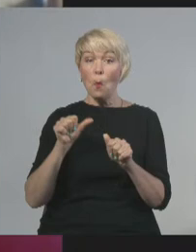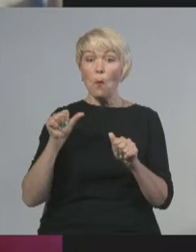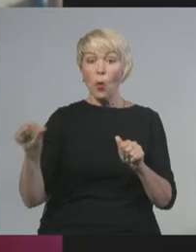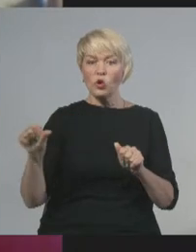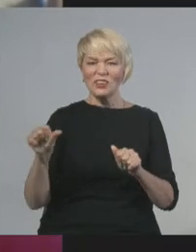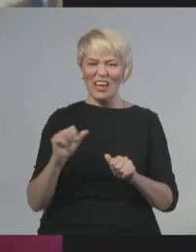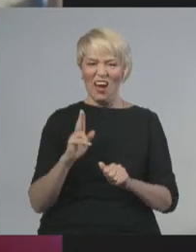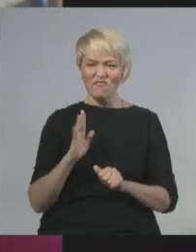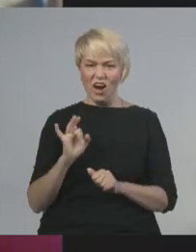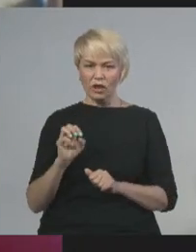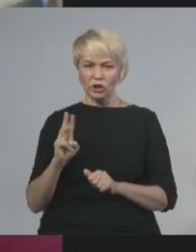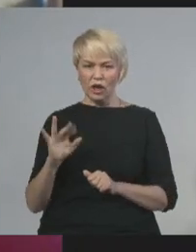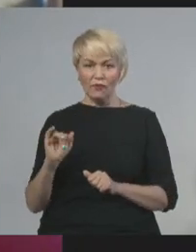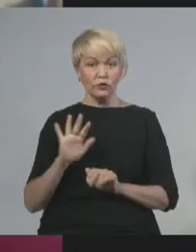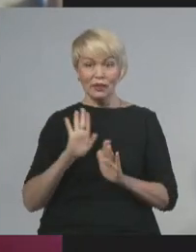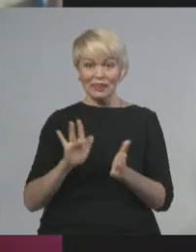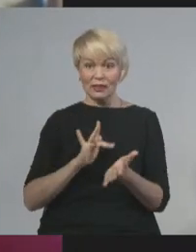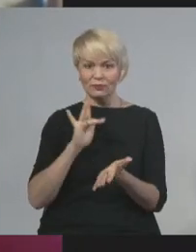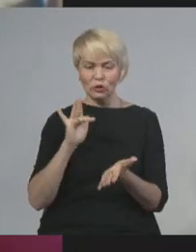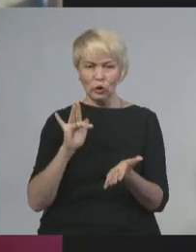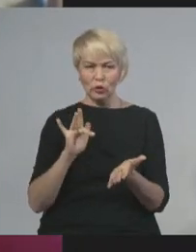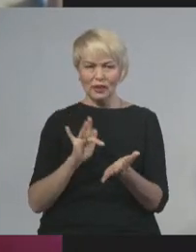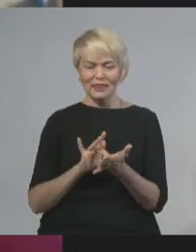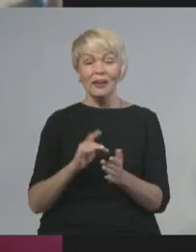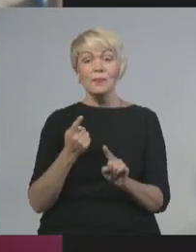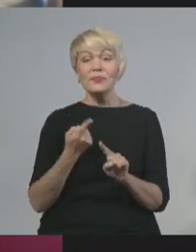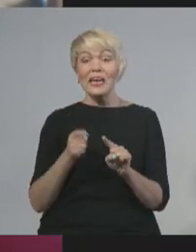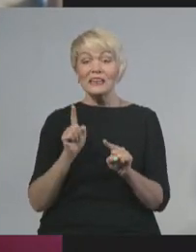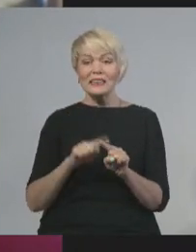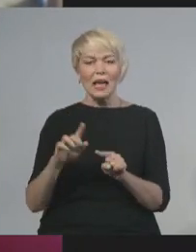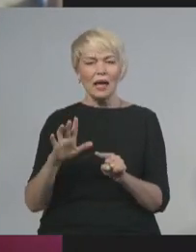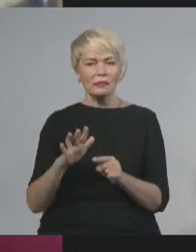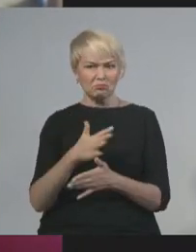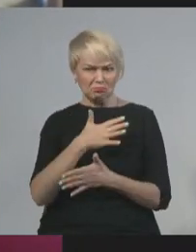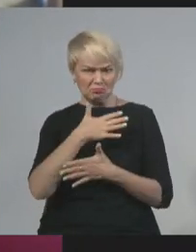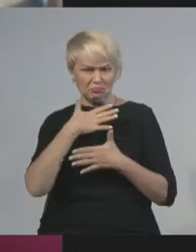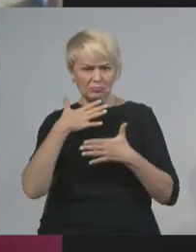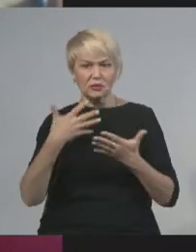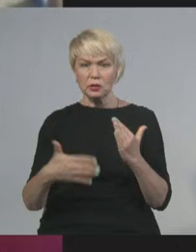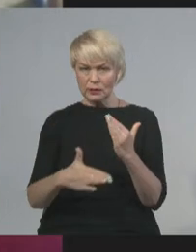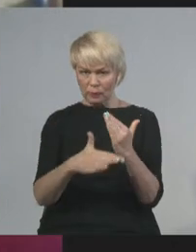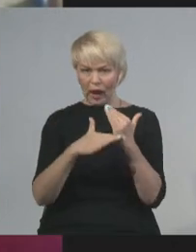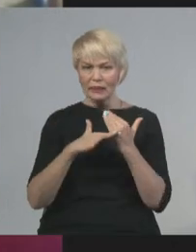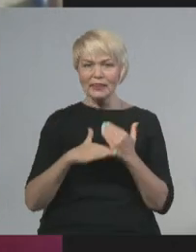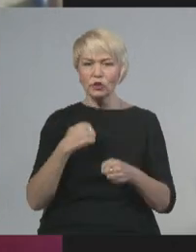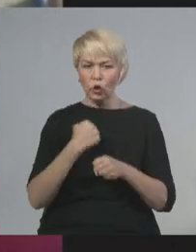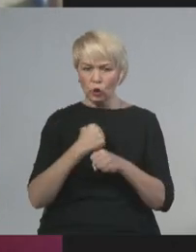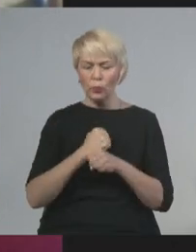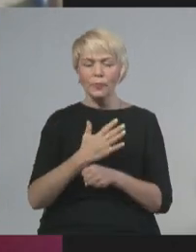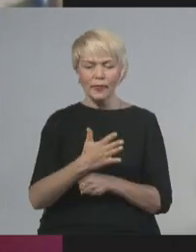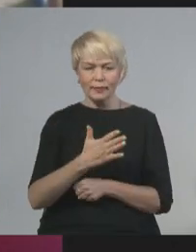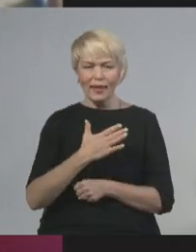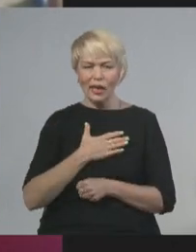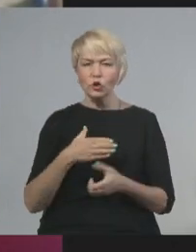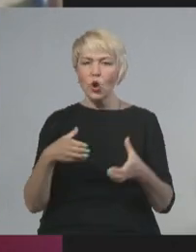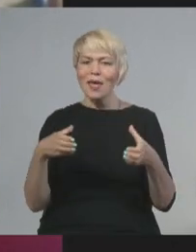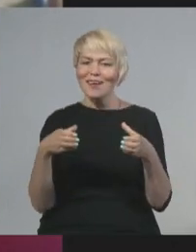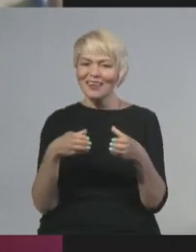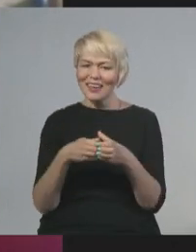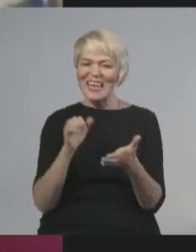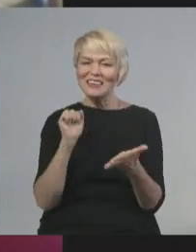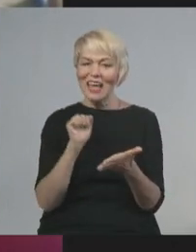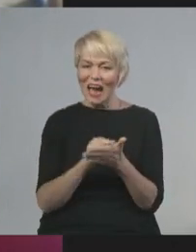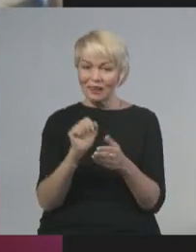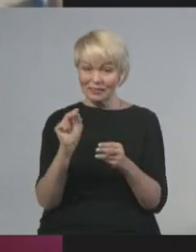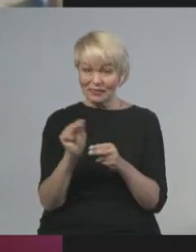actually very very enriching for us because uh we are i think the tv viewership or uh